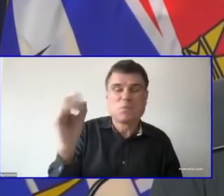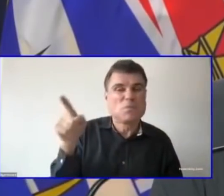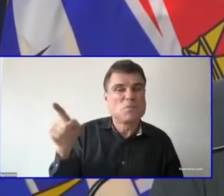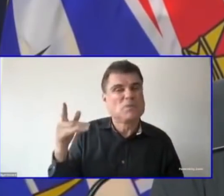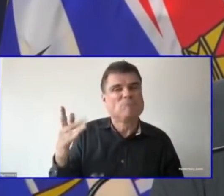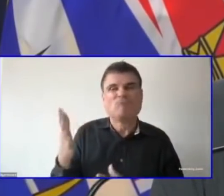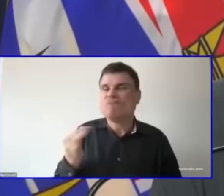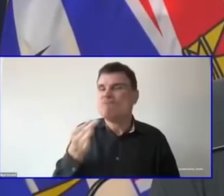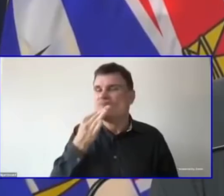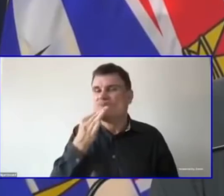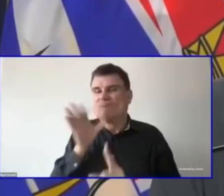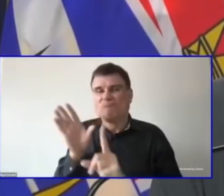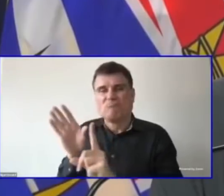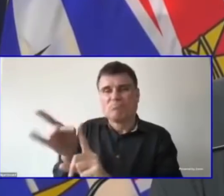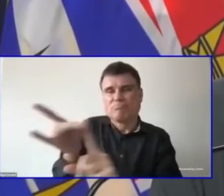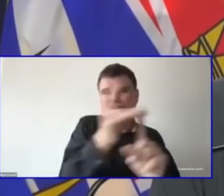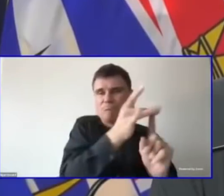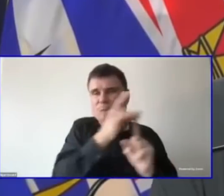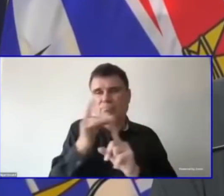follow-up?